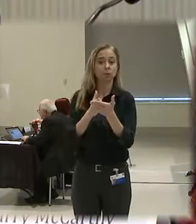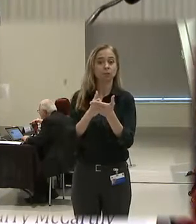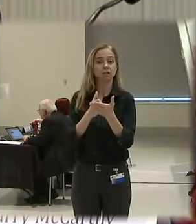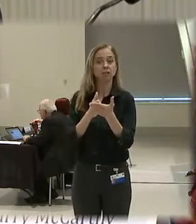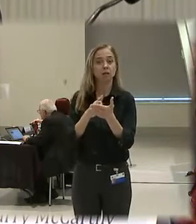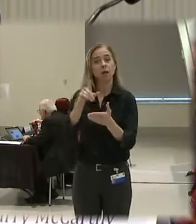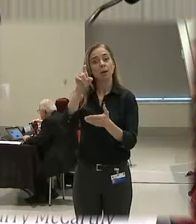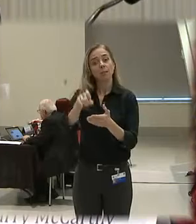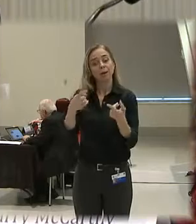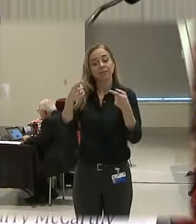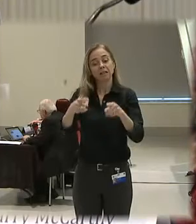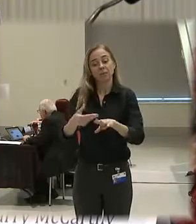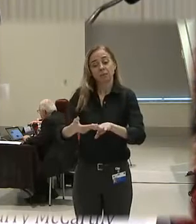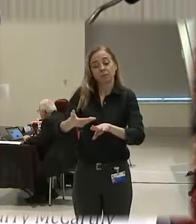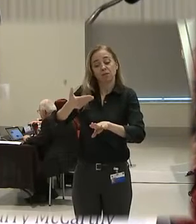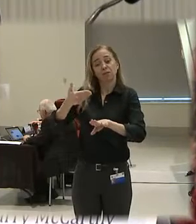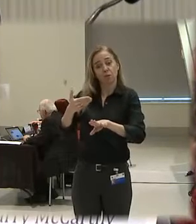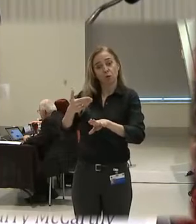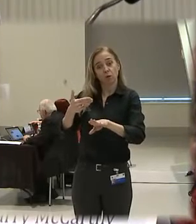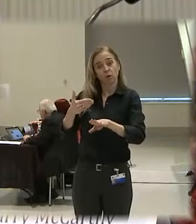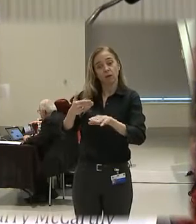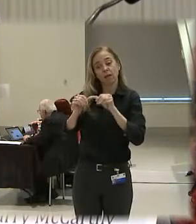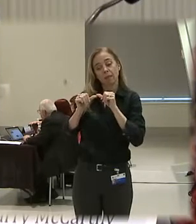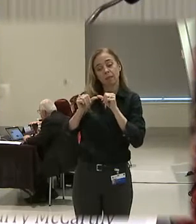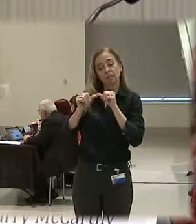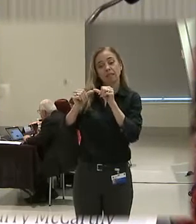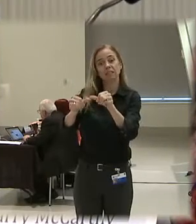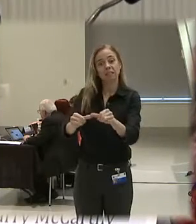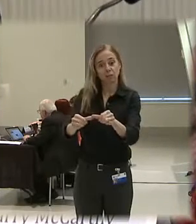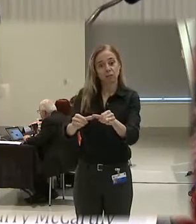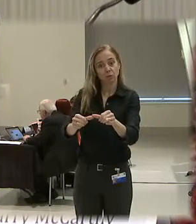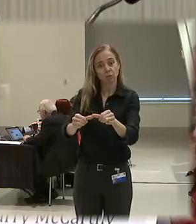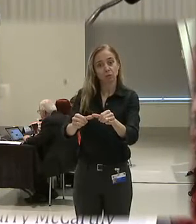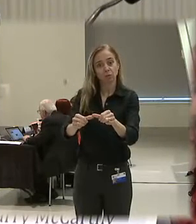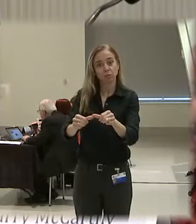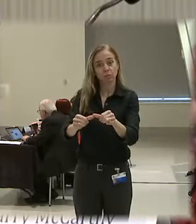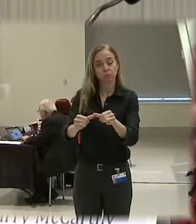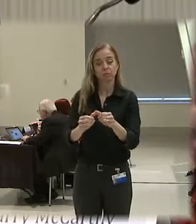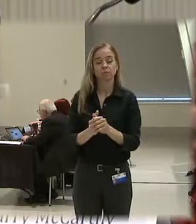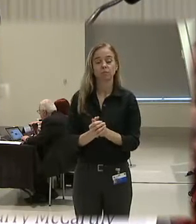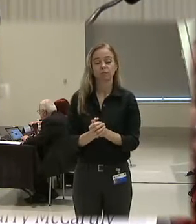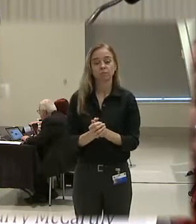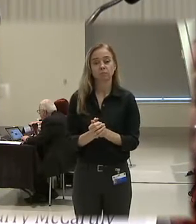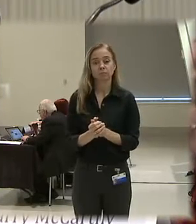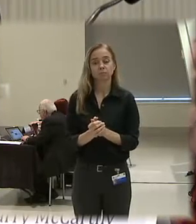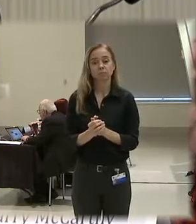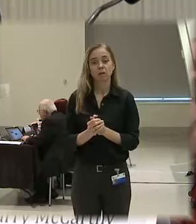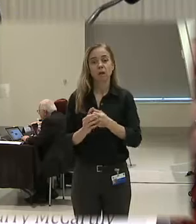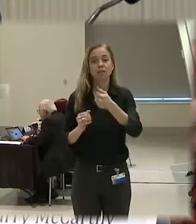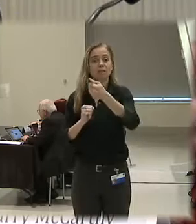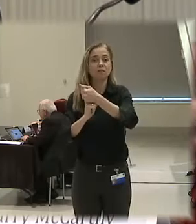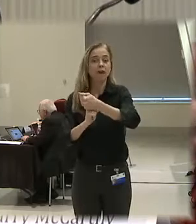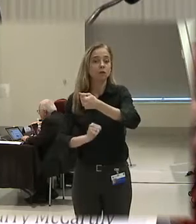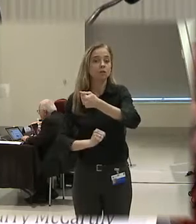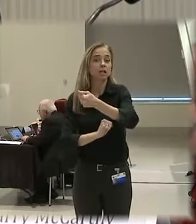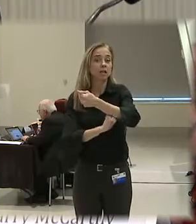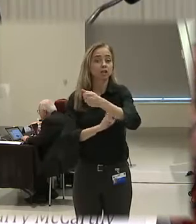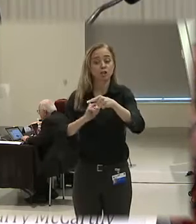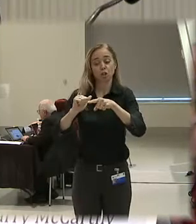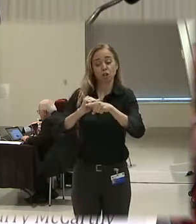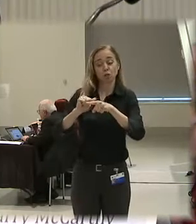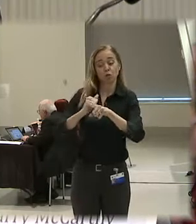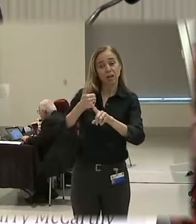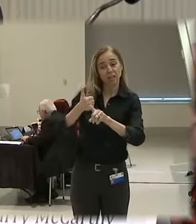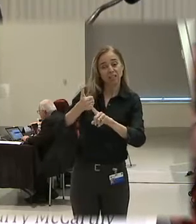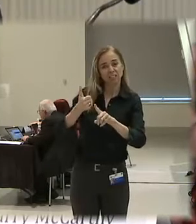must occur beforehand and it must be continuous even in the absence of events. The foundation of our training began with how